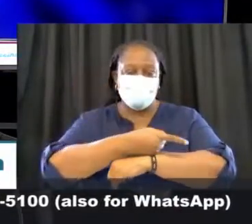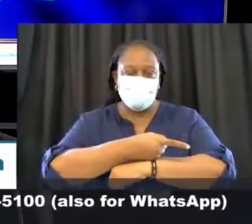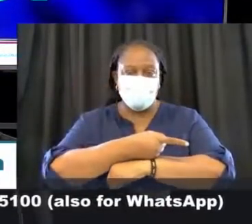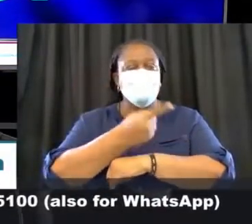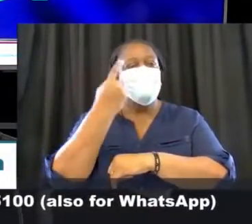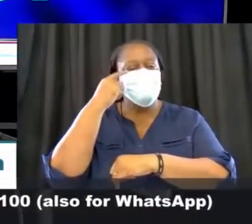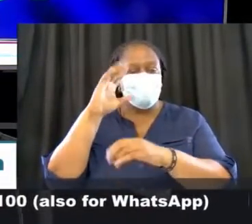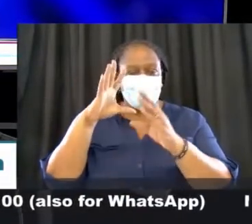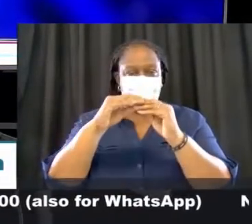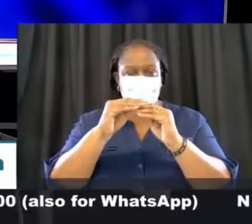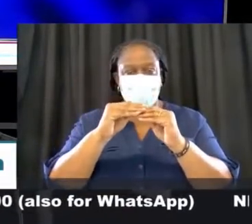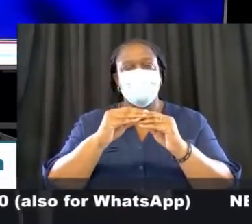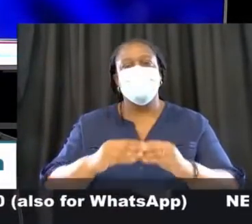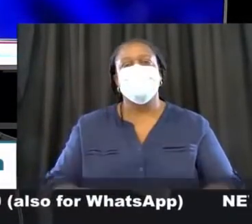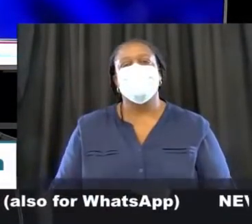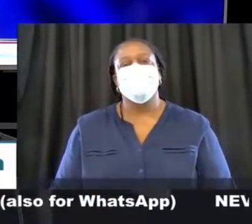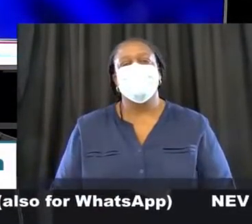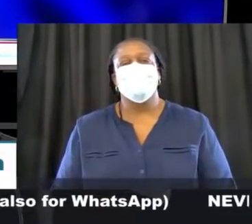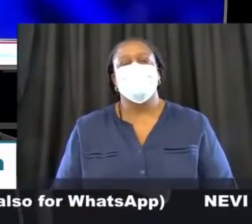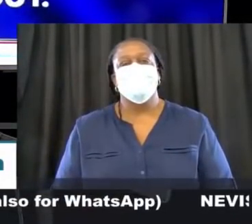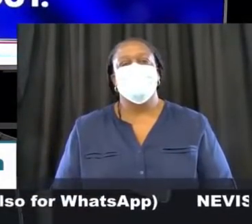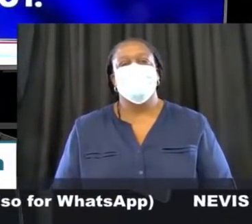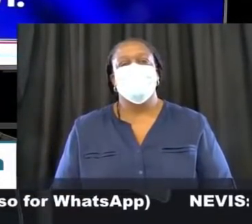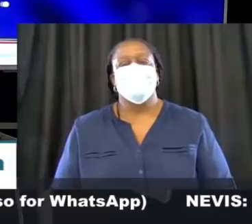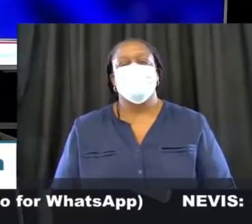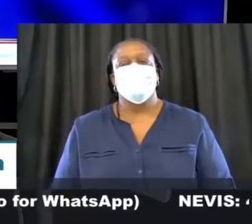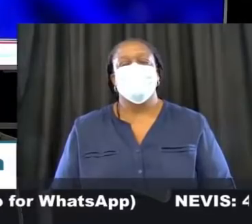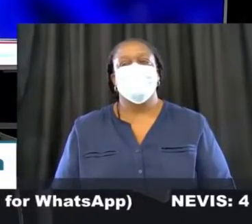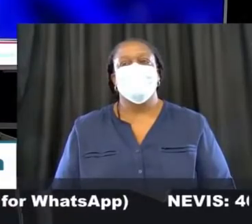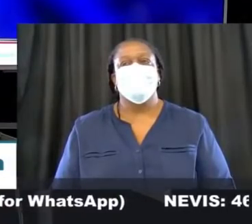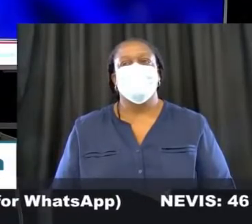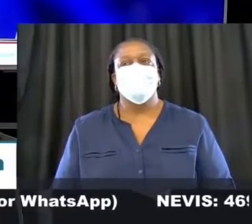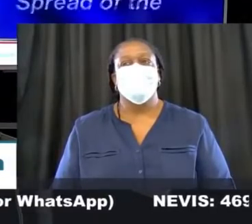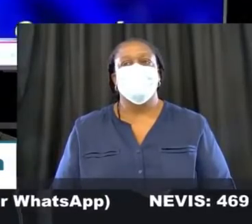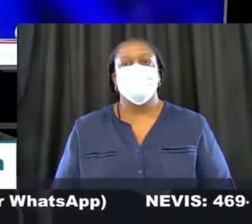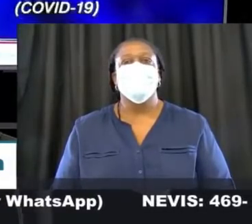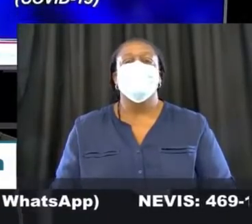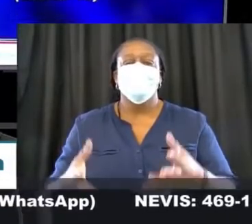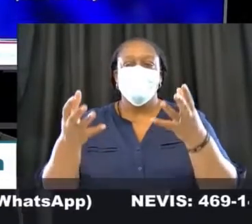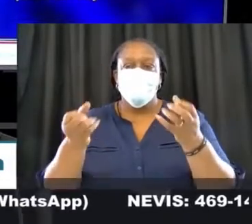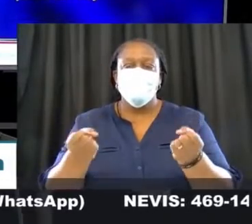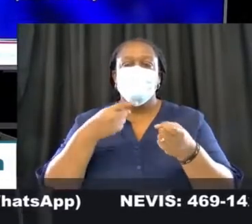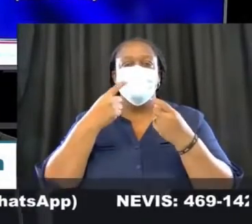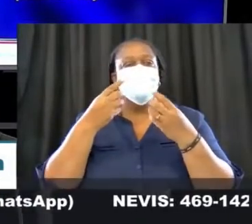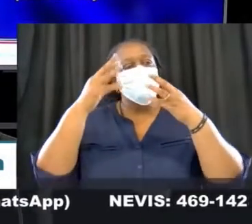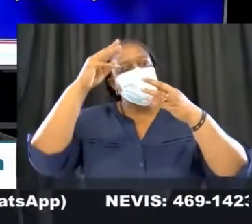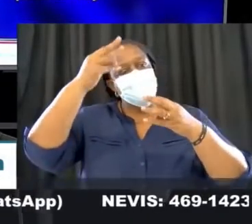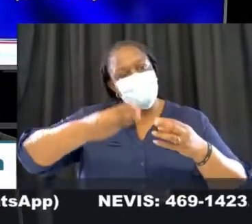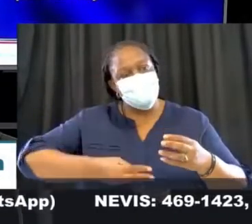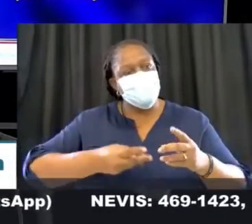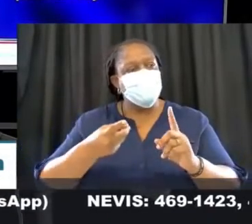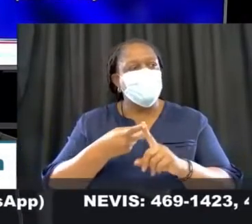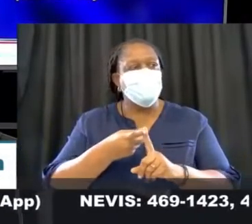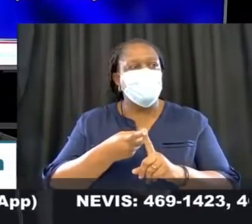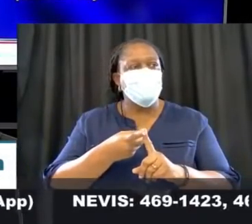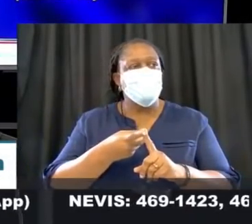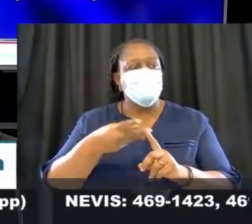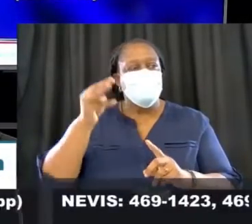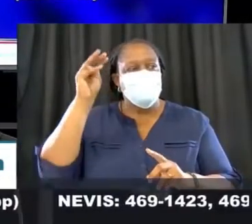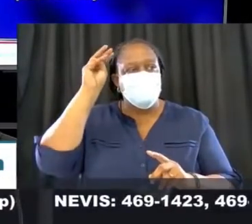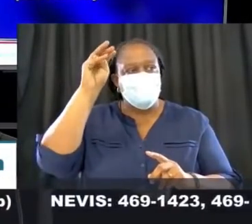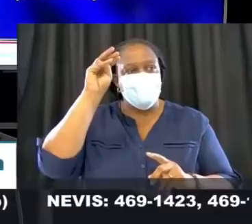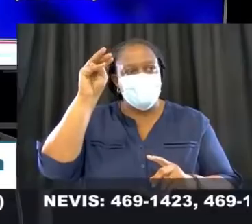for our briefing today. I acknowledge among us the Honorable